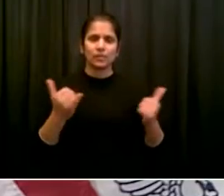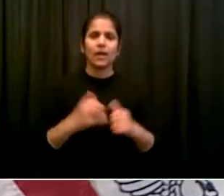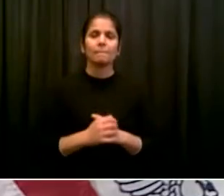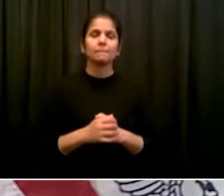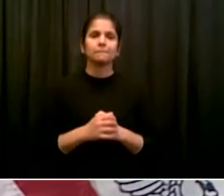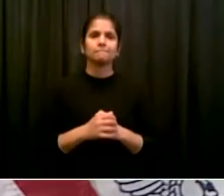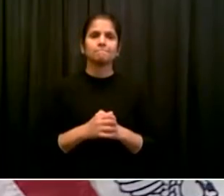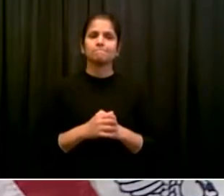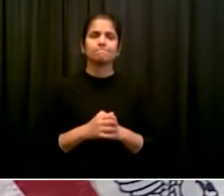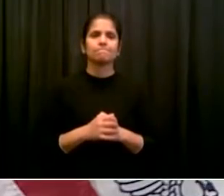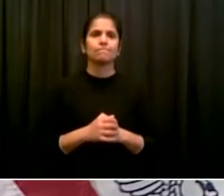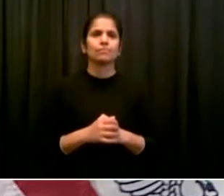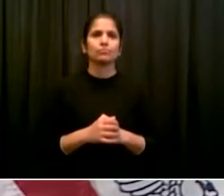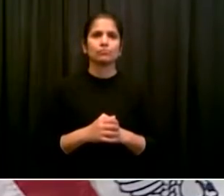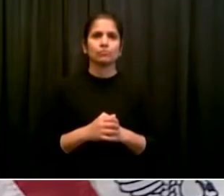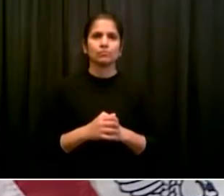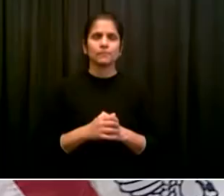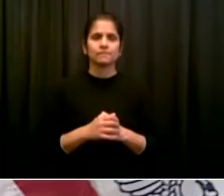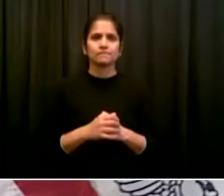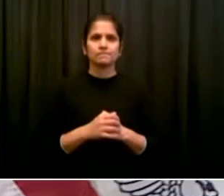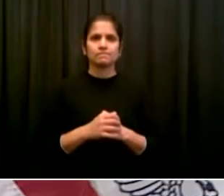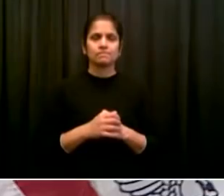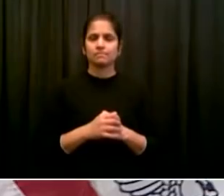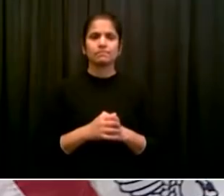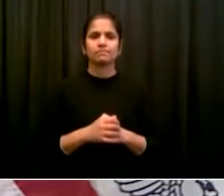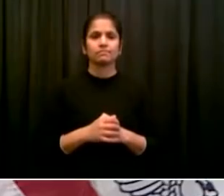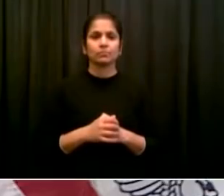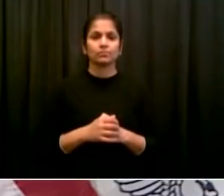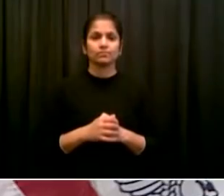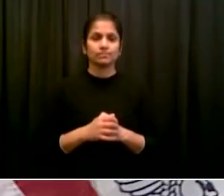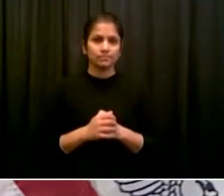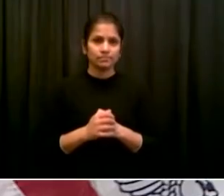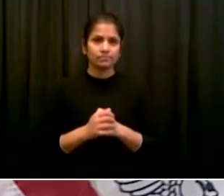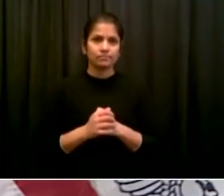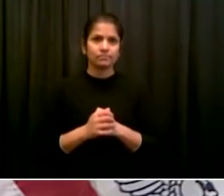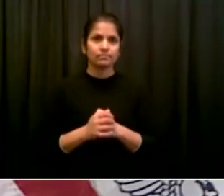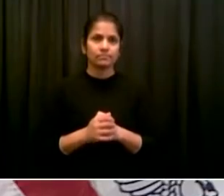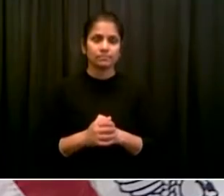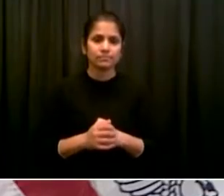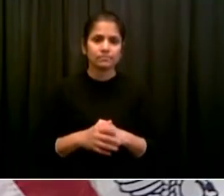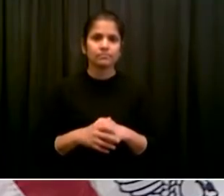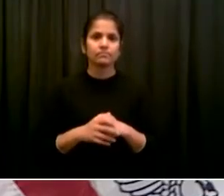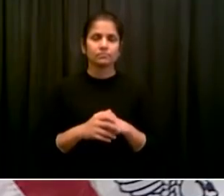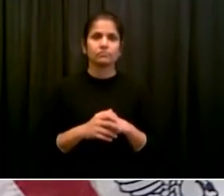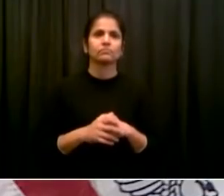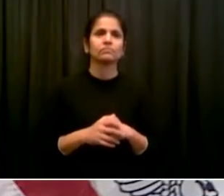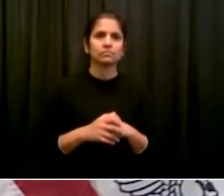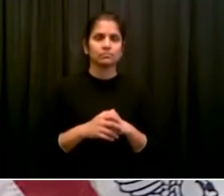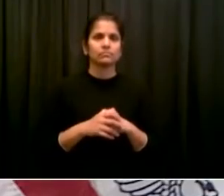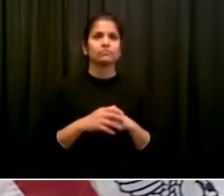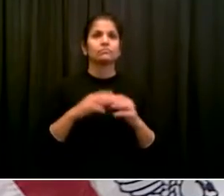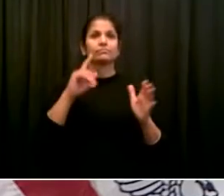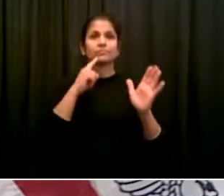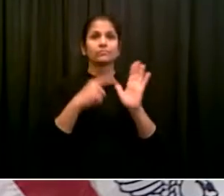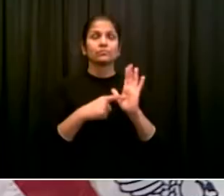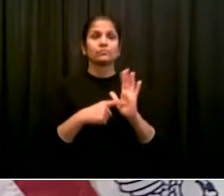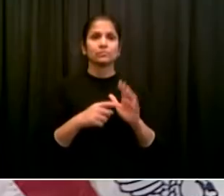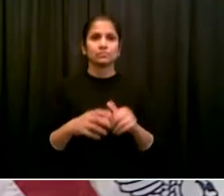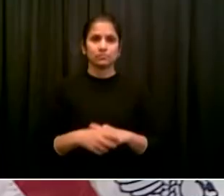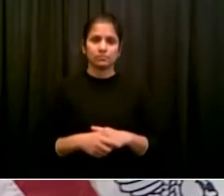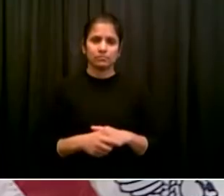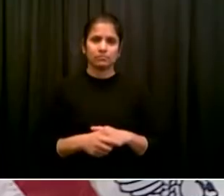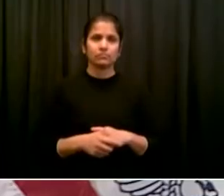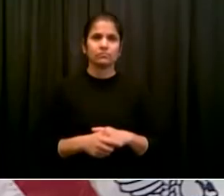them. Kettling, for example, is something that never should have happened, never should happen